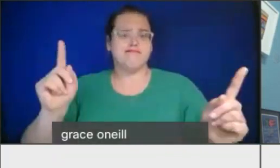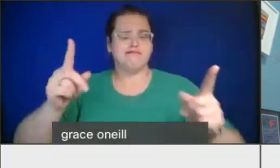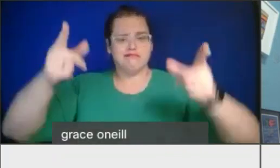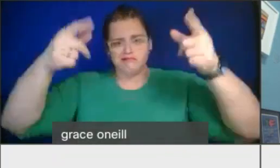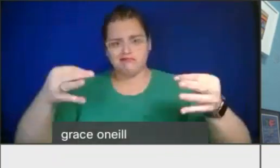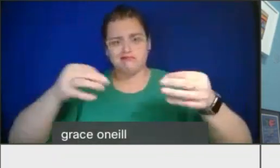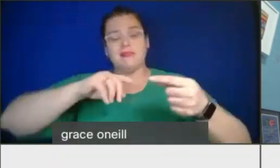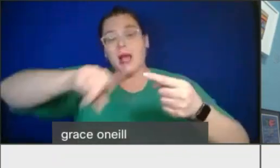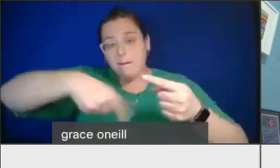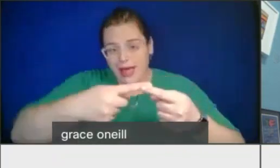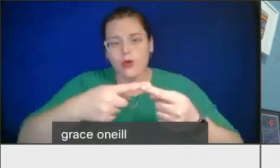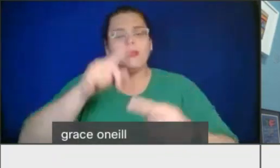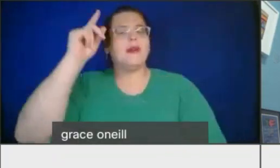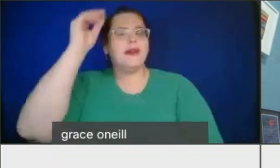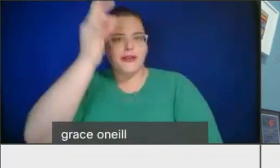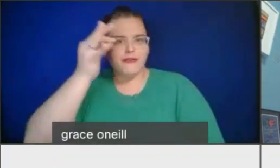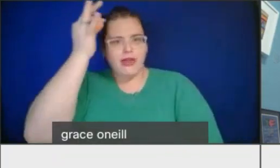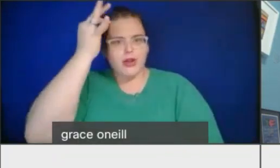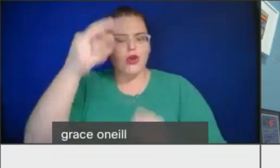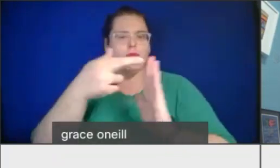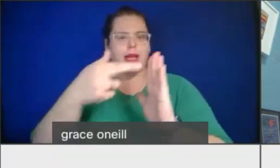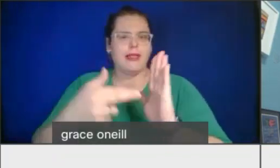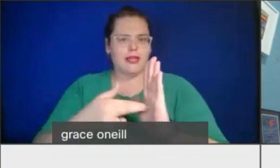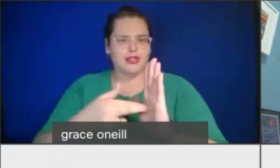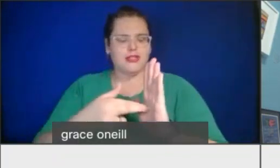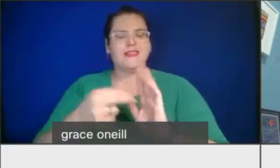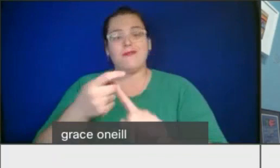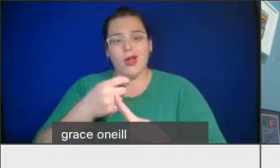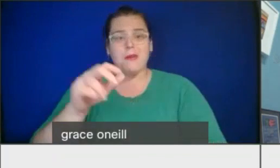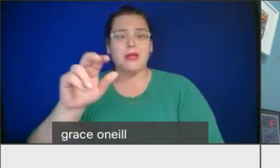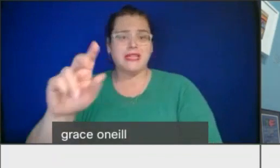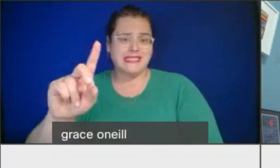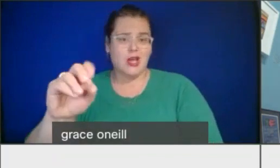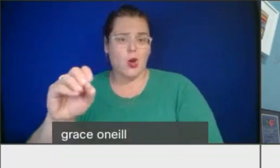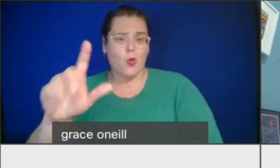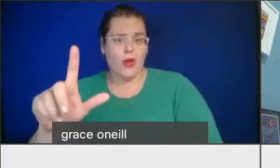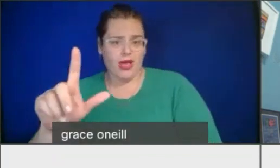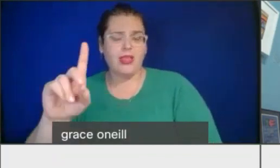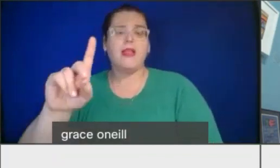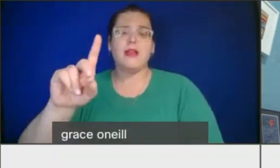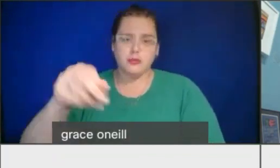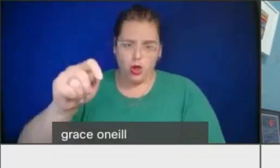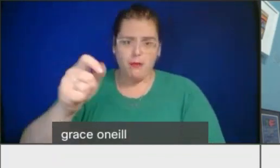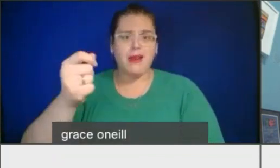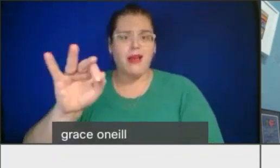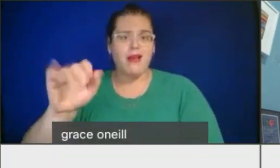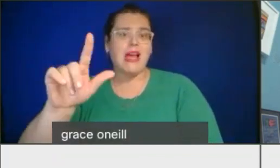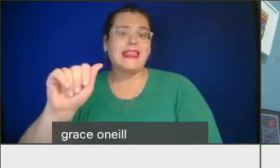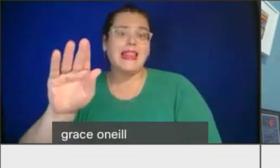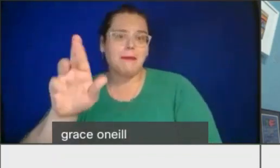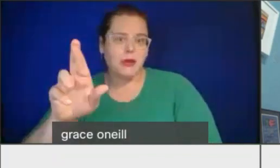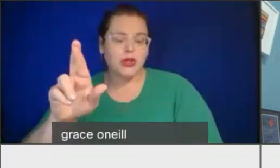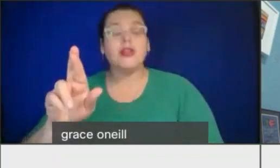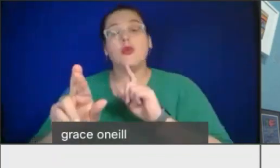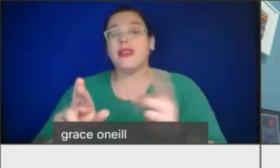federal regulation issued by the Department of Labor and about centers. There were two rulings, actually,